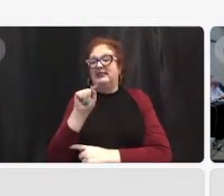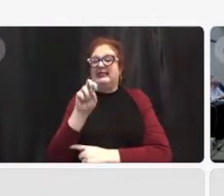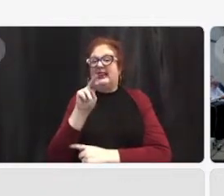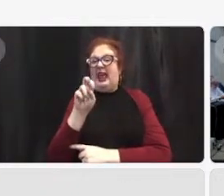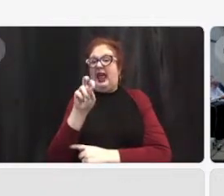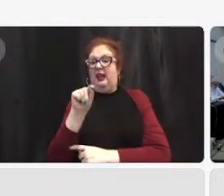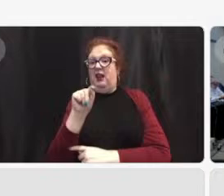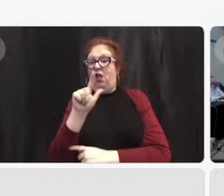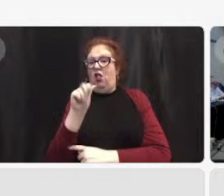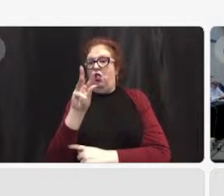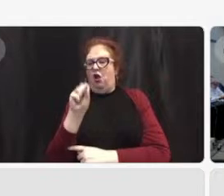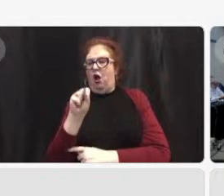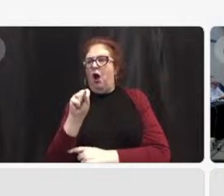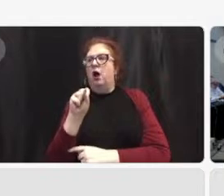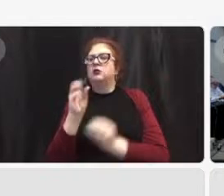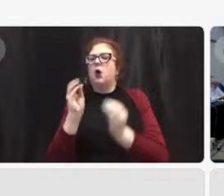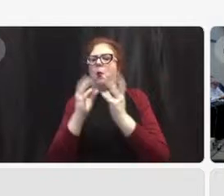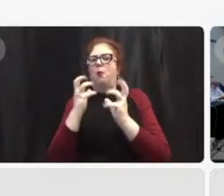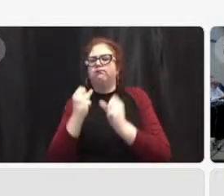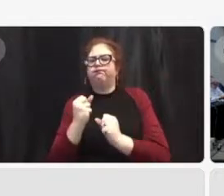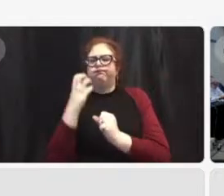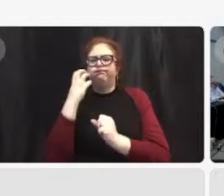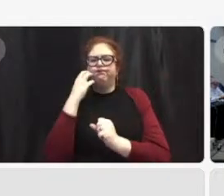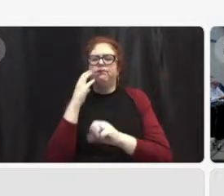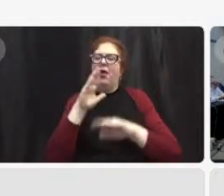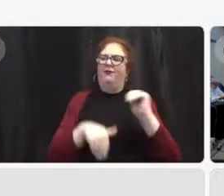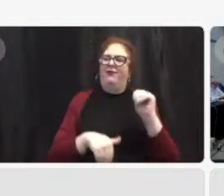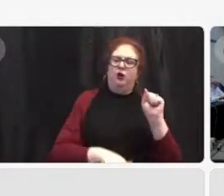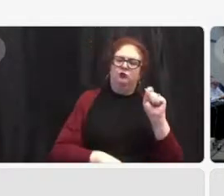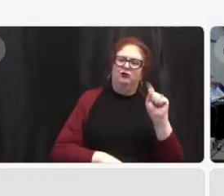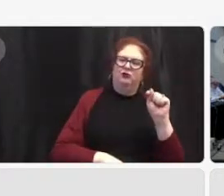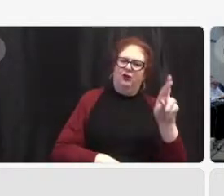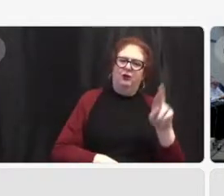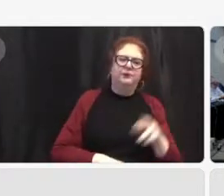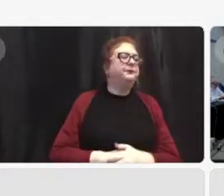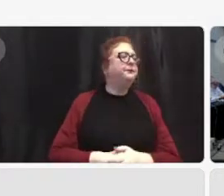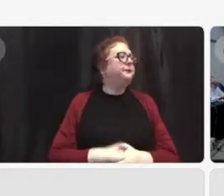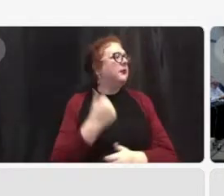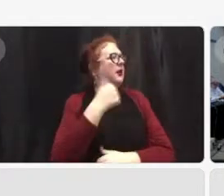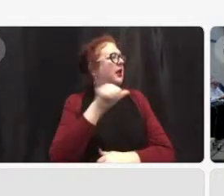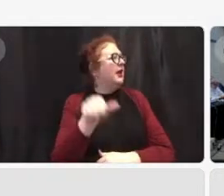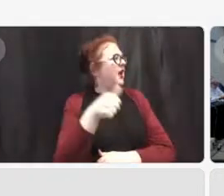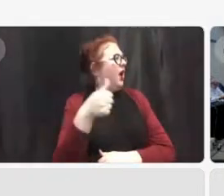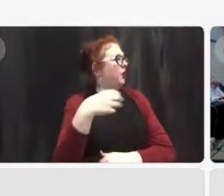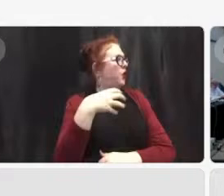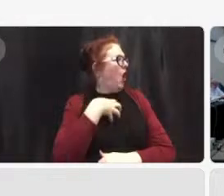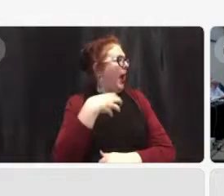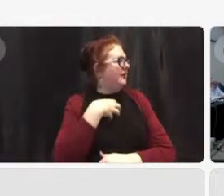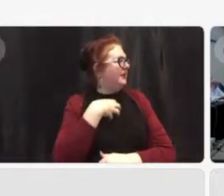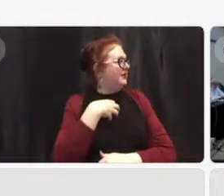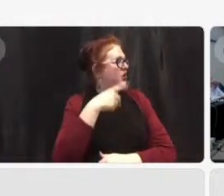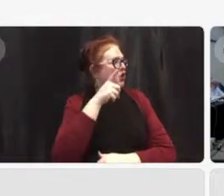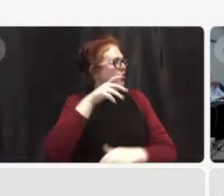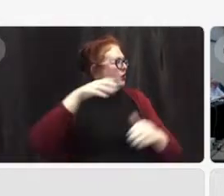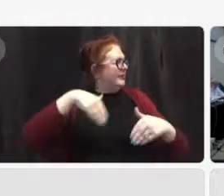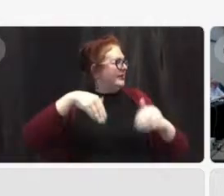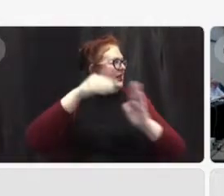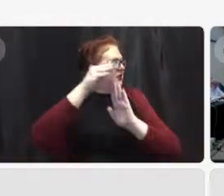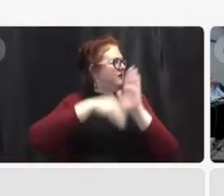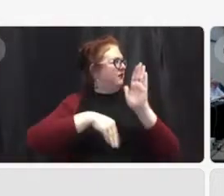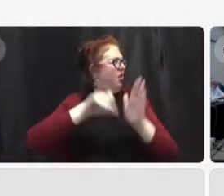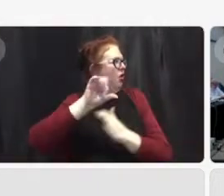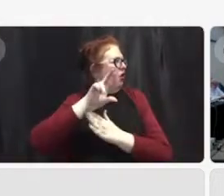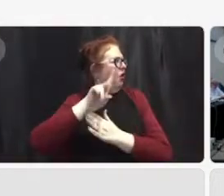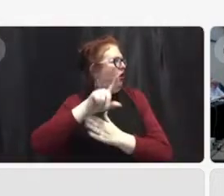I believe, are there any other oppositions that's here that did not fill out a card? If you live in the neighborhood, raise your hand, please. I just want to